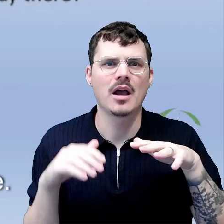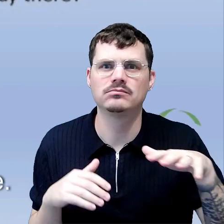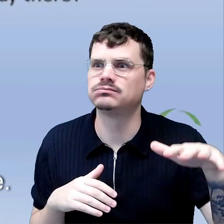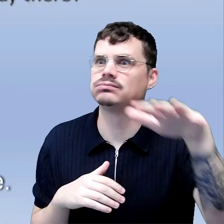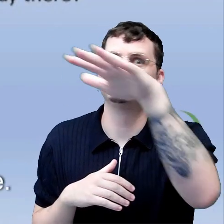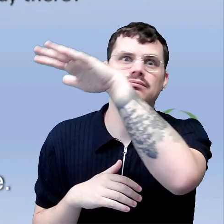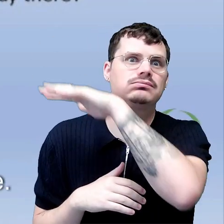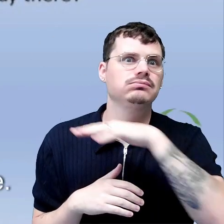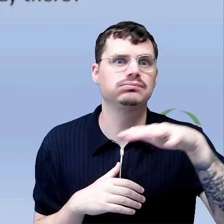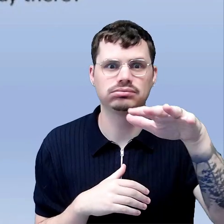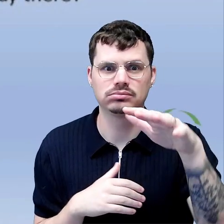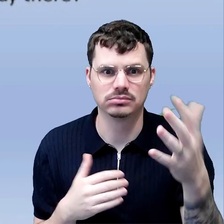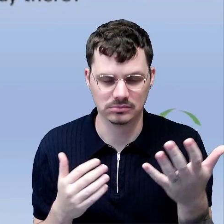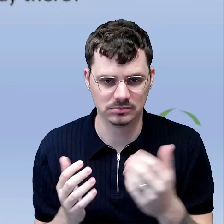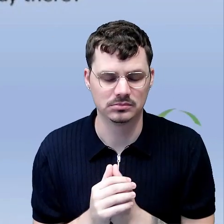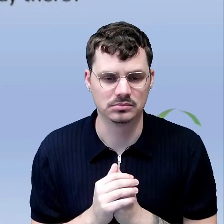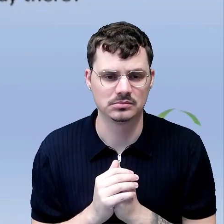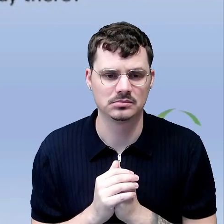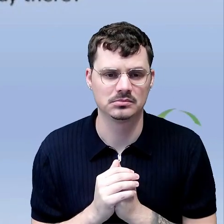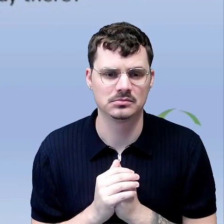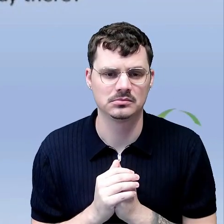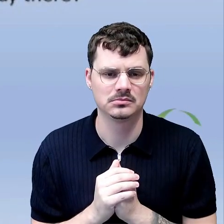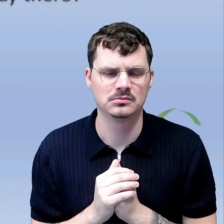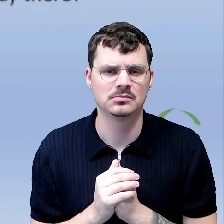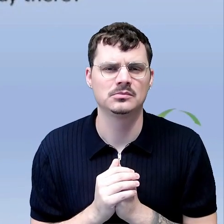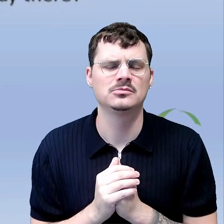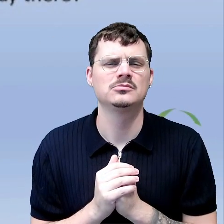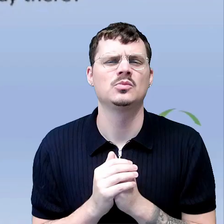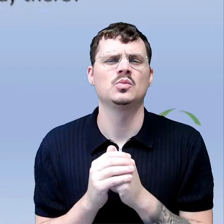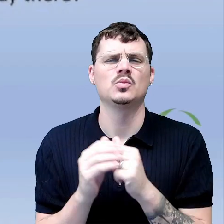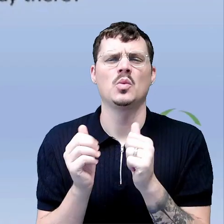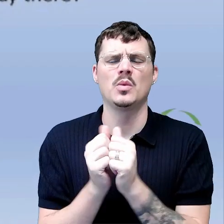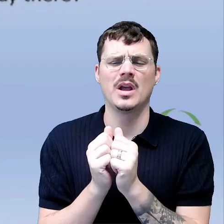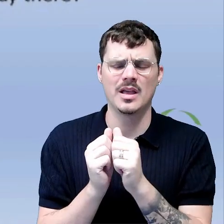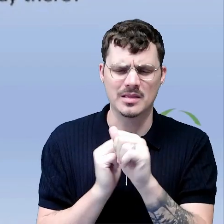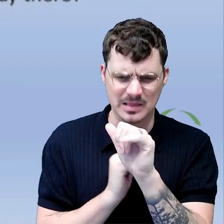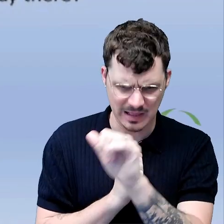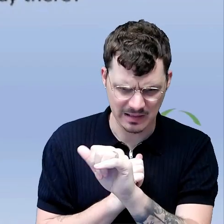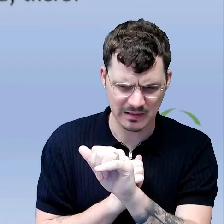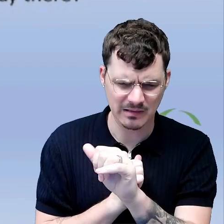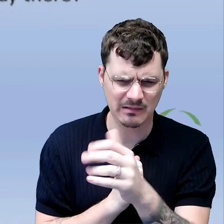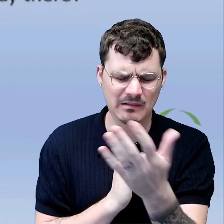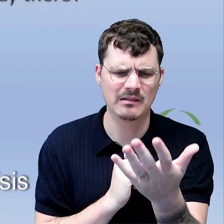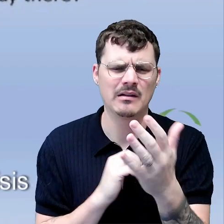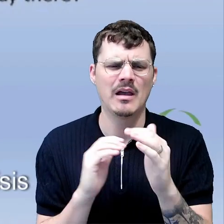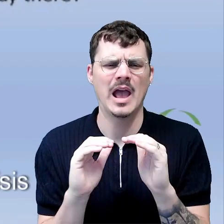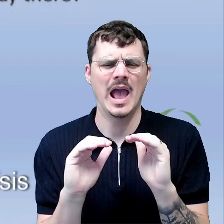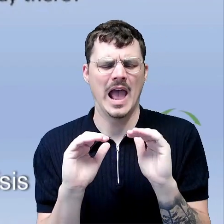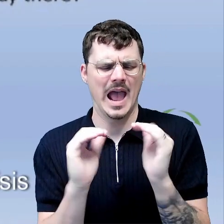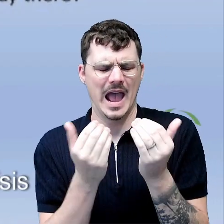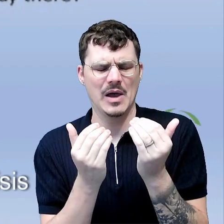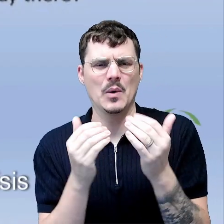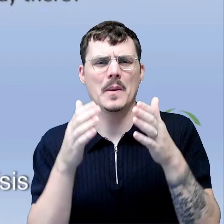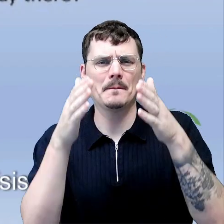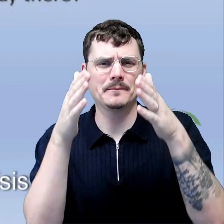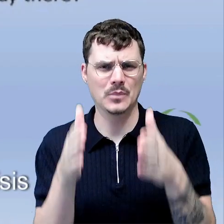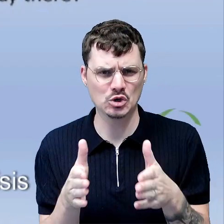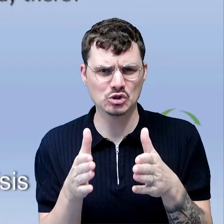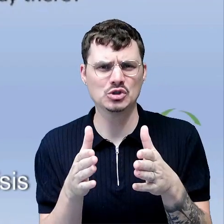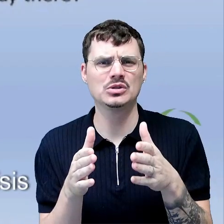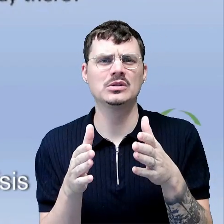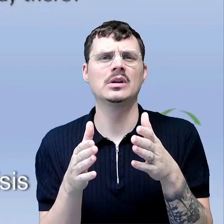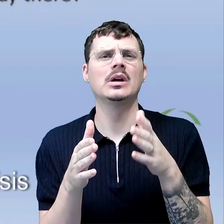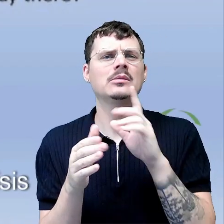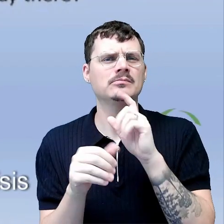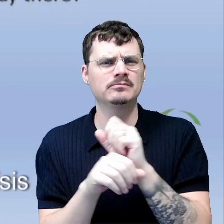known universe. So that being the case, how is it that a person could get into